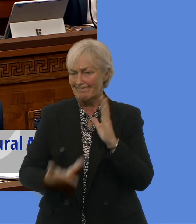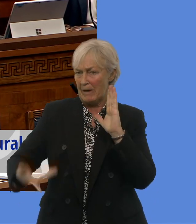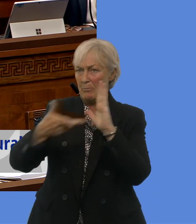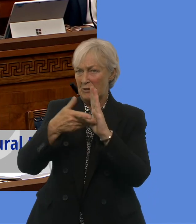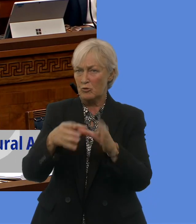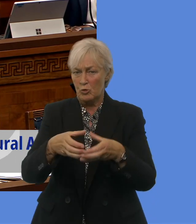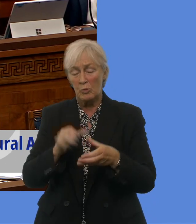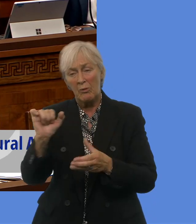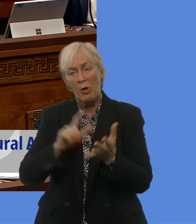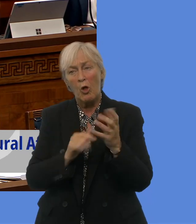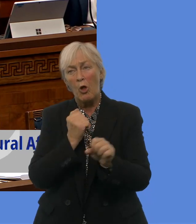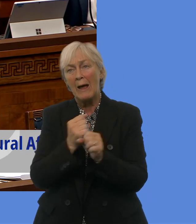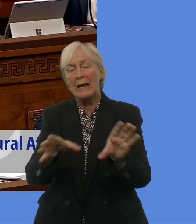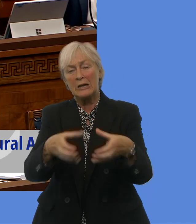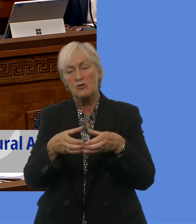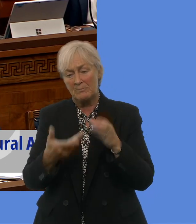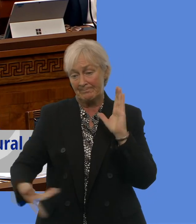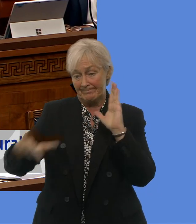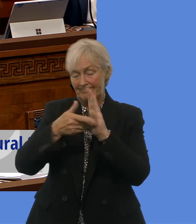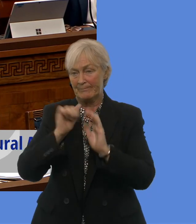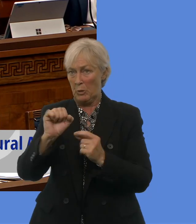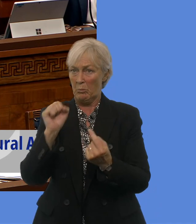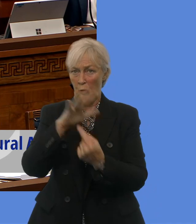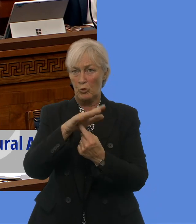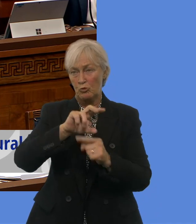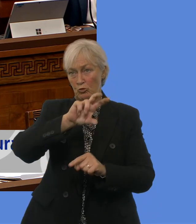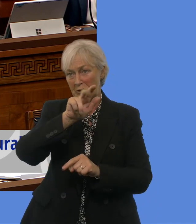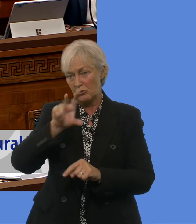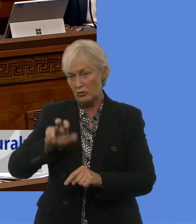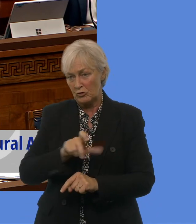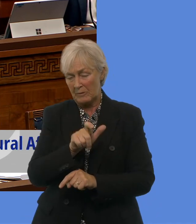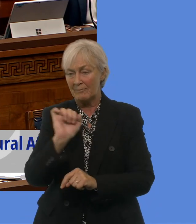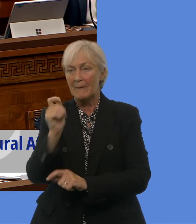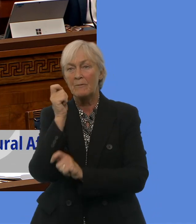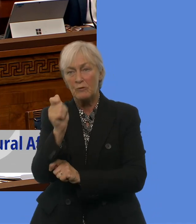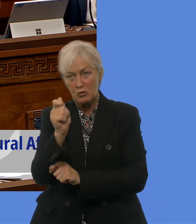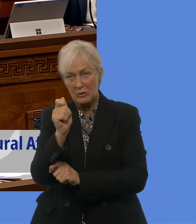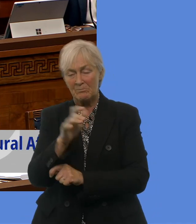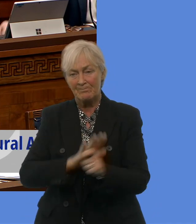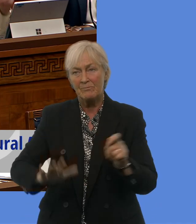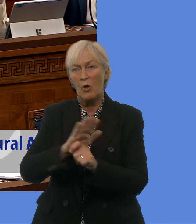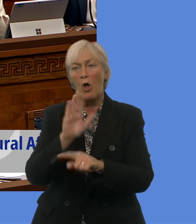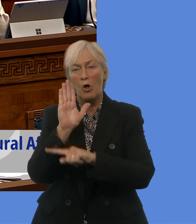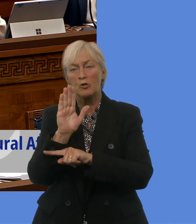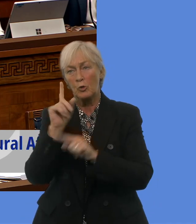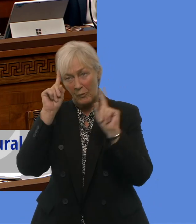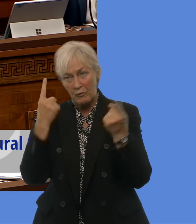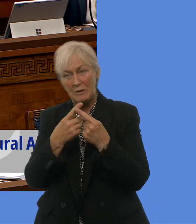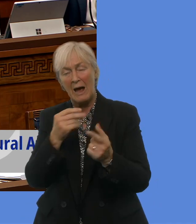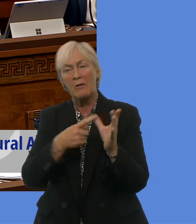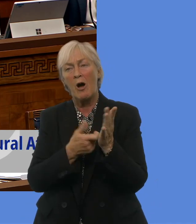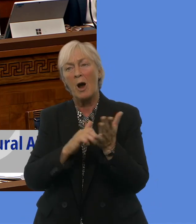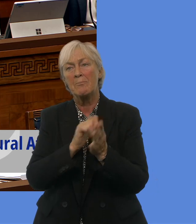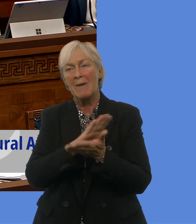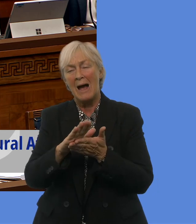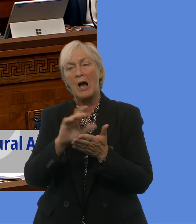The Lochs Agency is currently collaborating with East Border Region and Inland Fisheries Ireland, as well as AFBI, Ulster University, and Armagh City, Banbridge